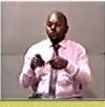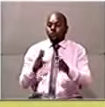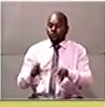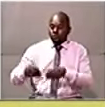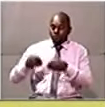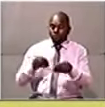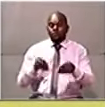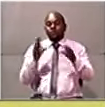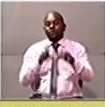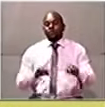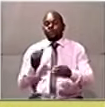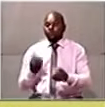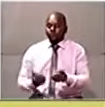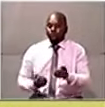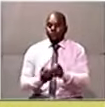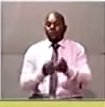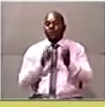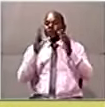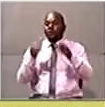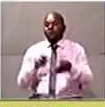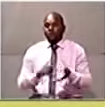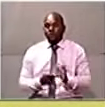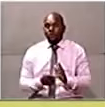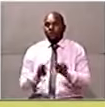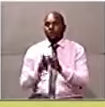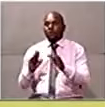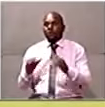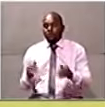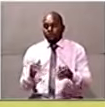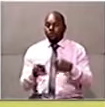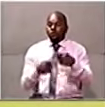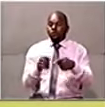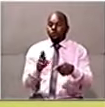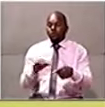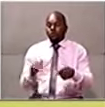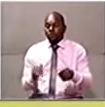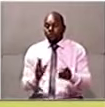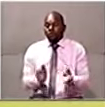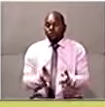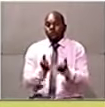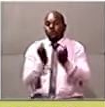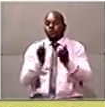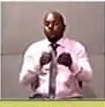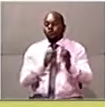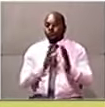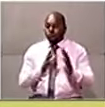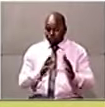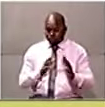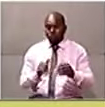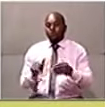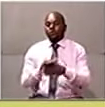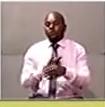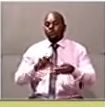all necessary support for the success of this project, and as well as to continue our efforts in advancing the excellent bilateral